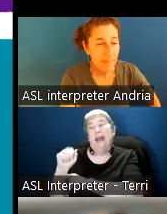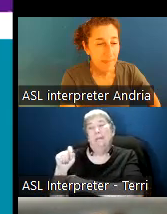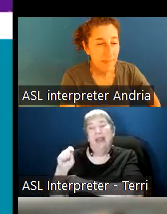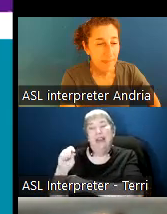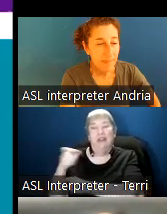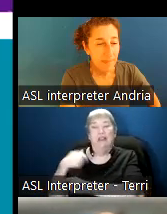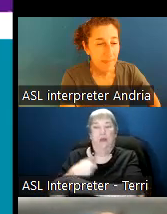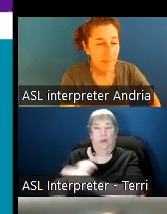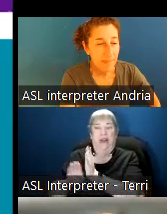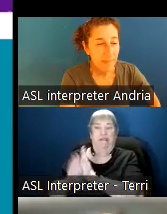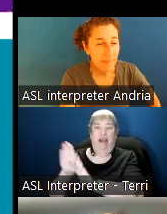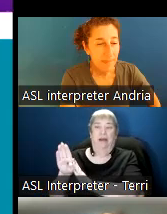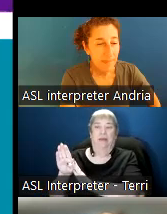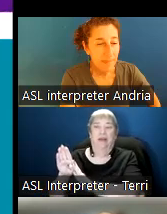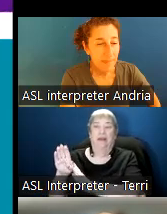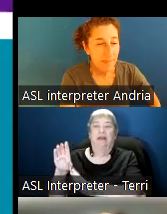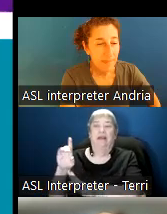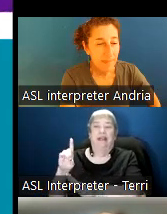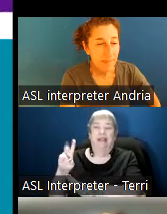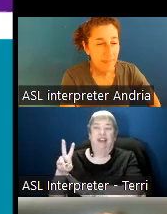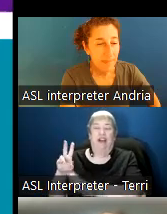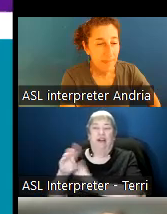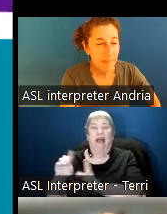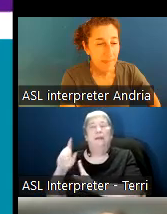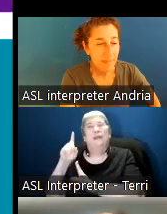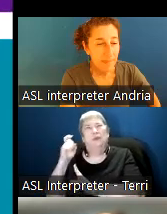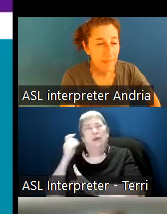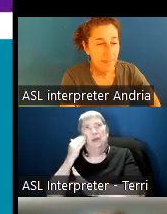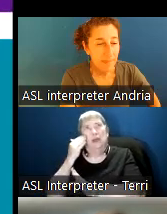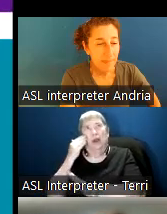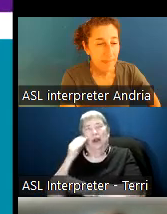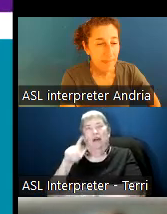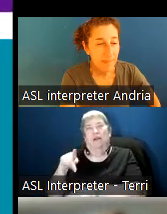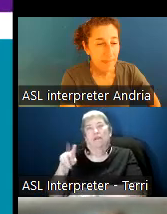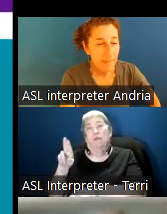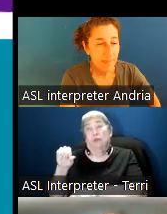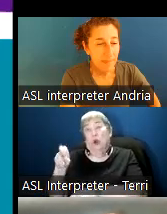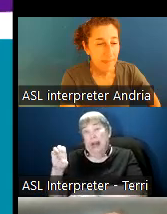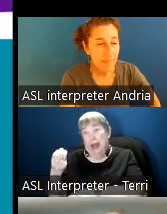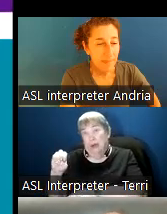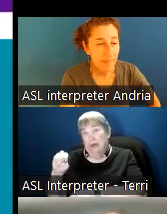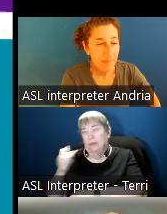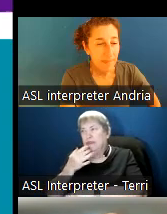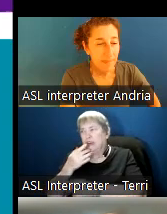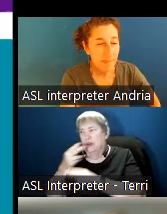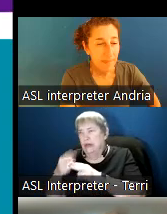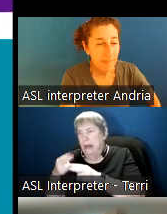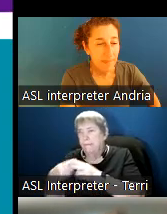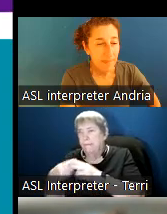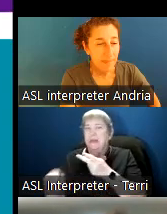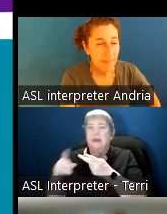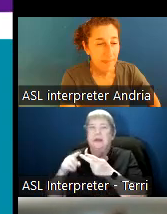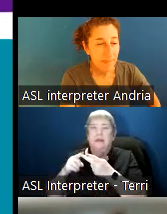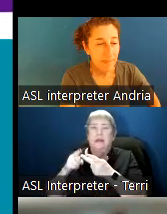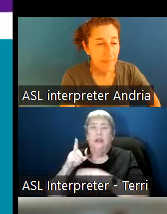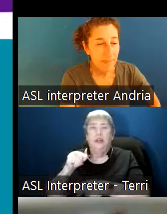Because yes, we have to be more aware of pronouns and pronoun usage. Do you have options on